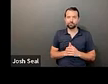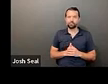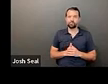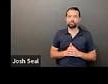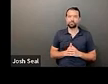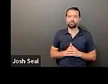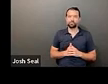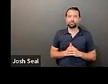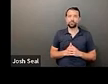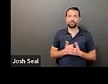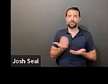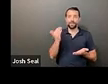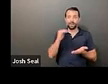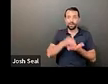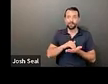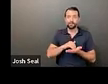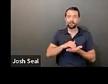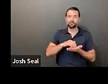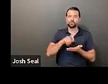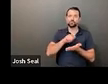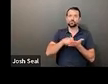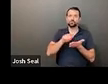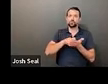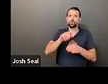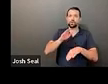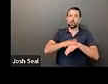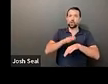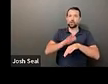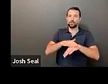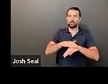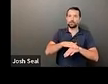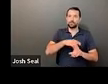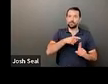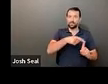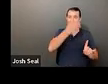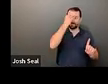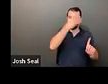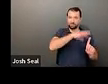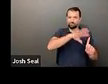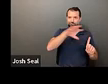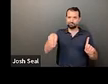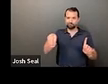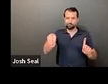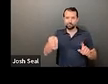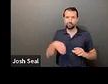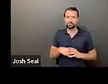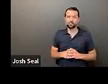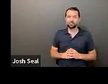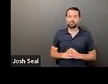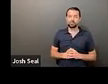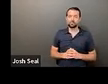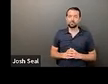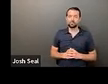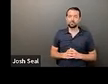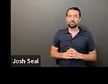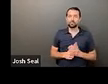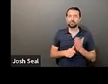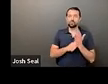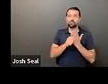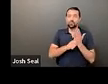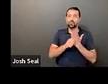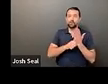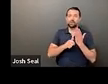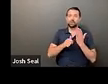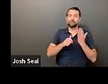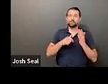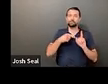notice. Adverse effect form, we use that as an example when we were talking about the procedural manual. If you have any questions about any of